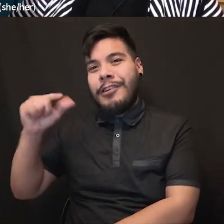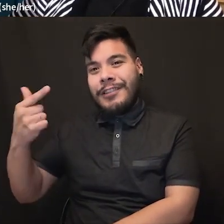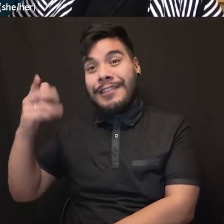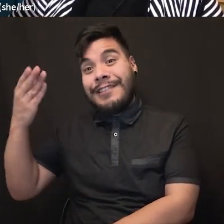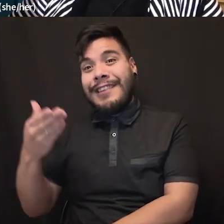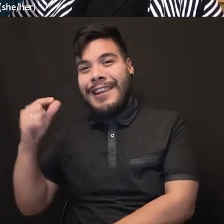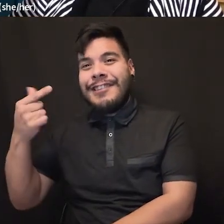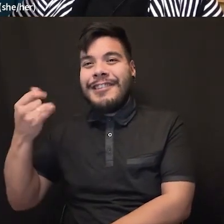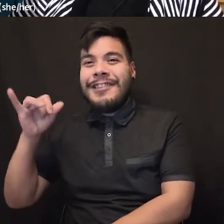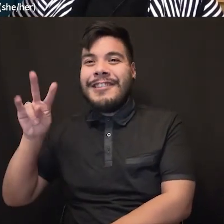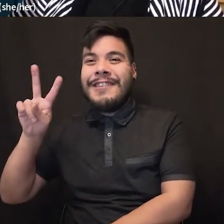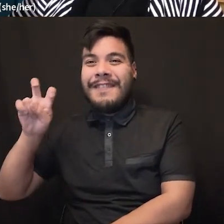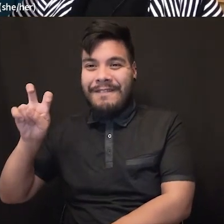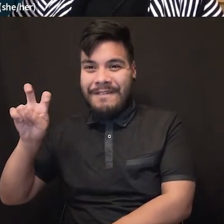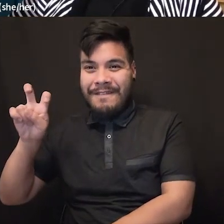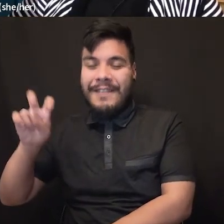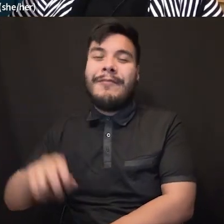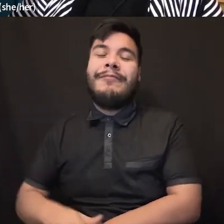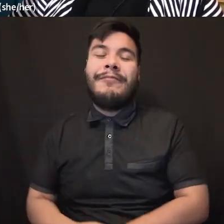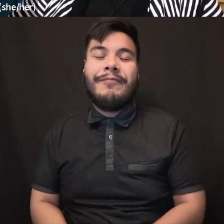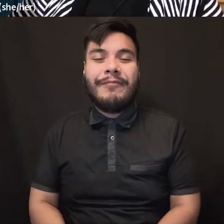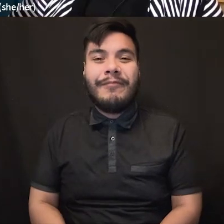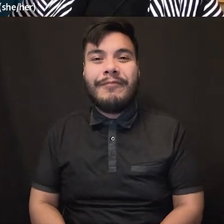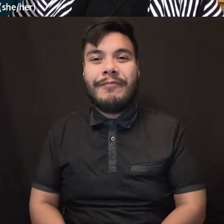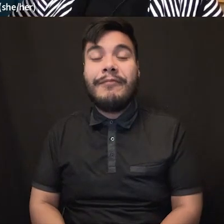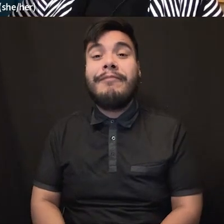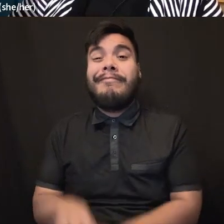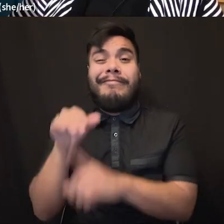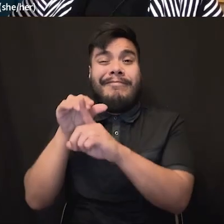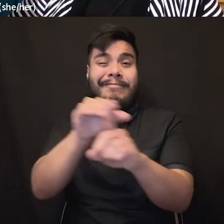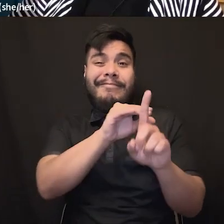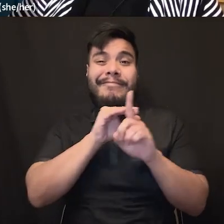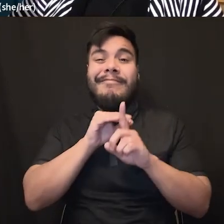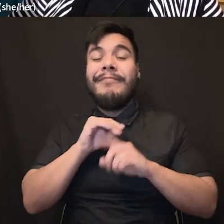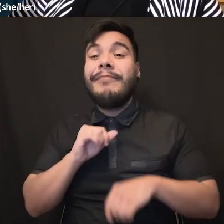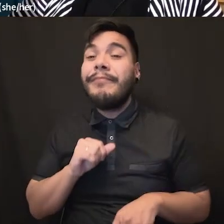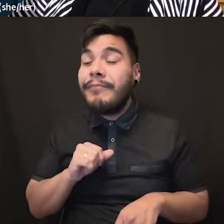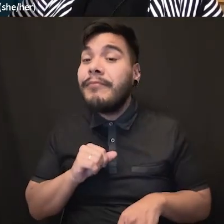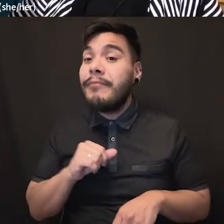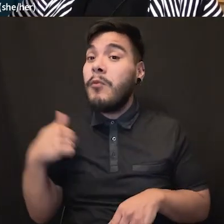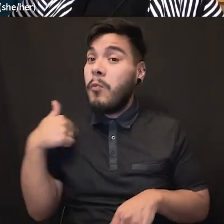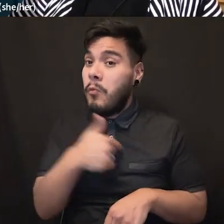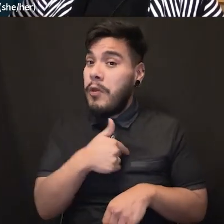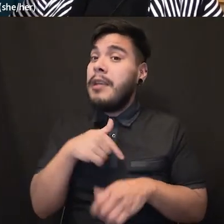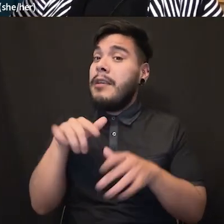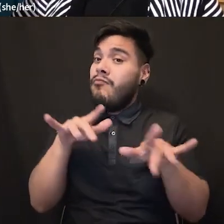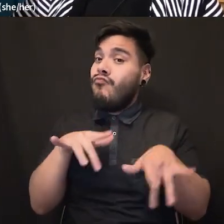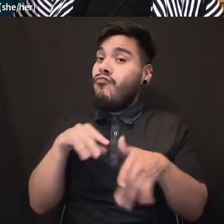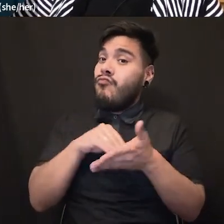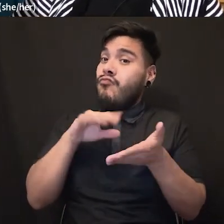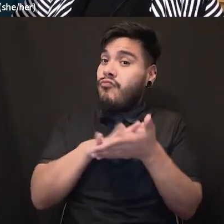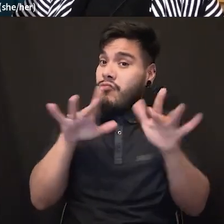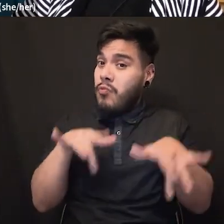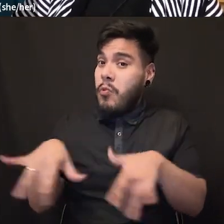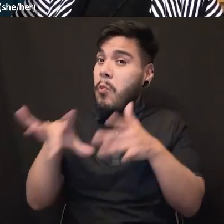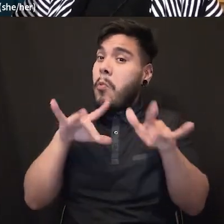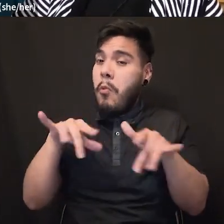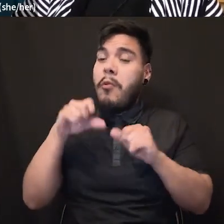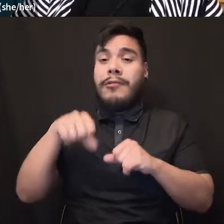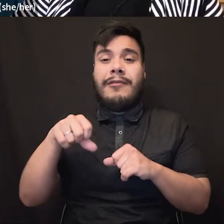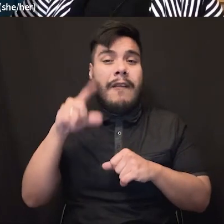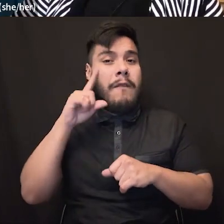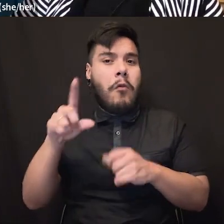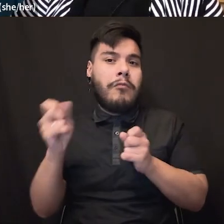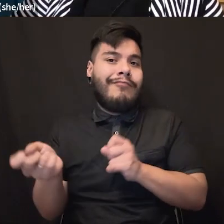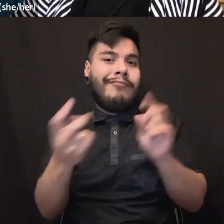naafa.org/give. I will just remind everyone that we do record our webinar series for YouTube so that folks who can't be